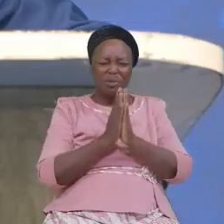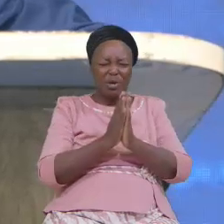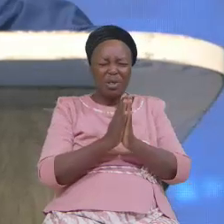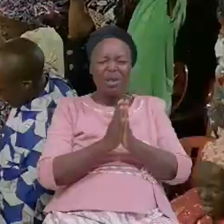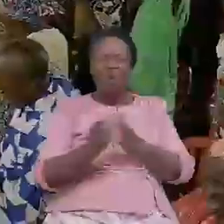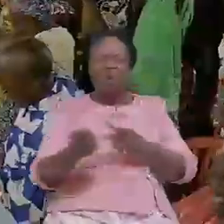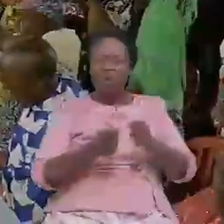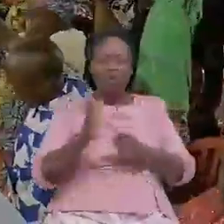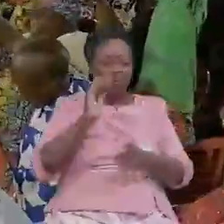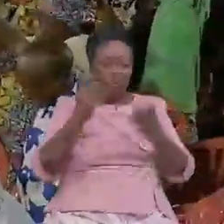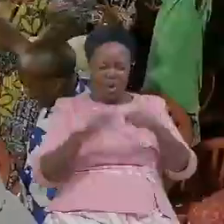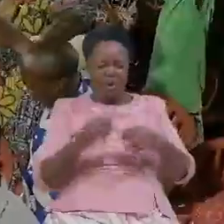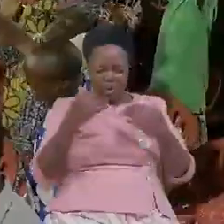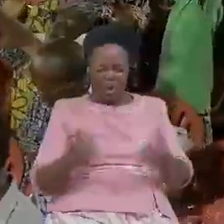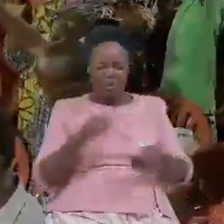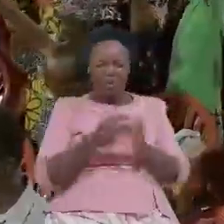will come.